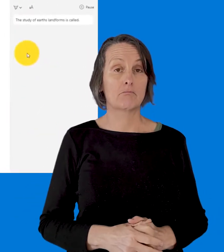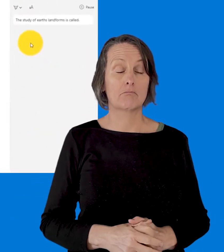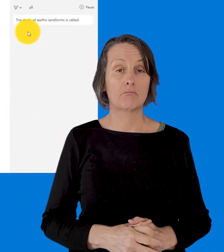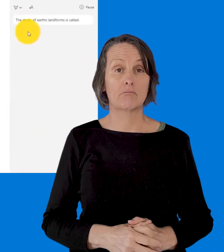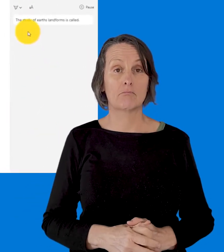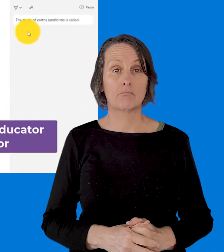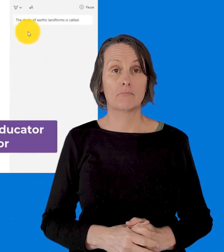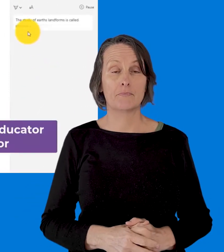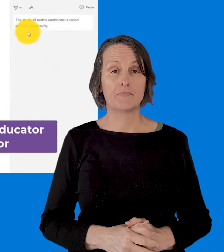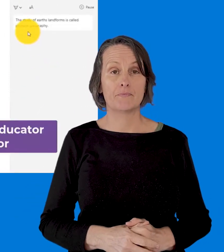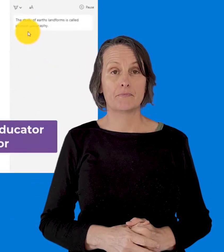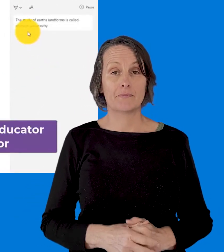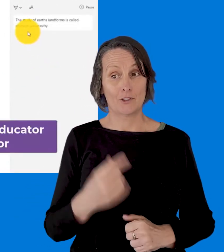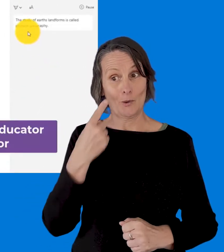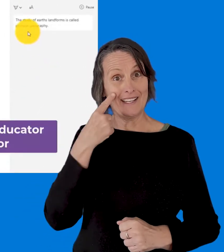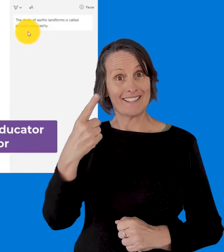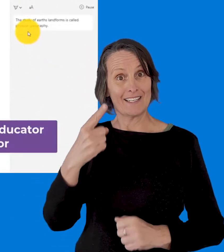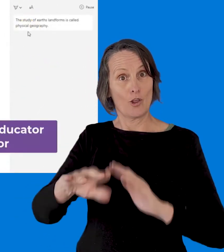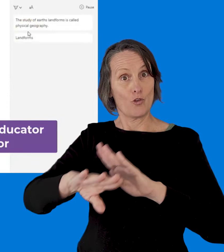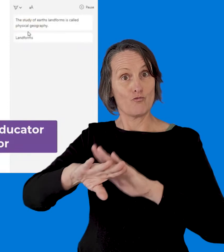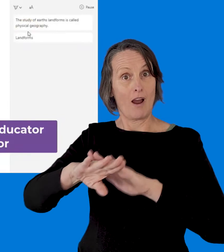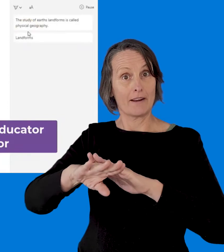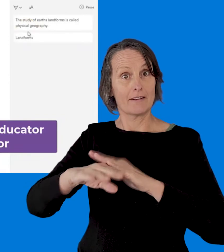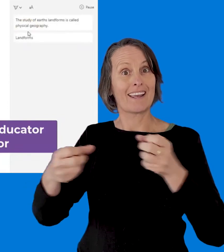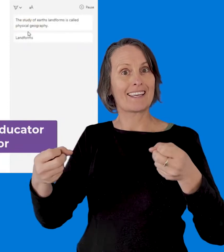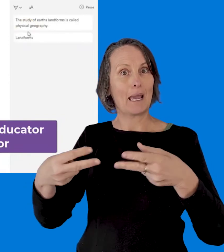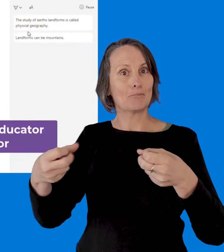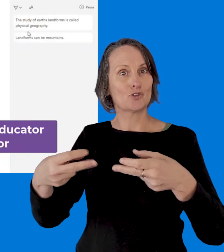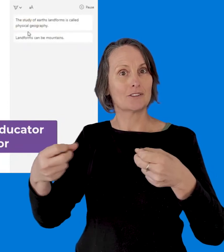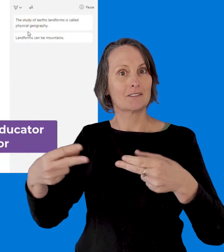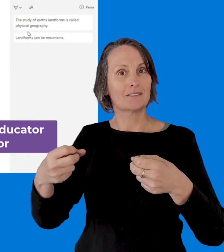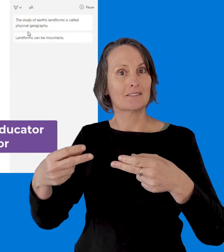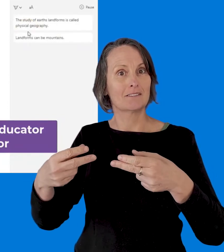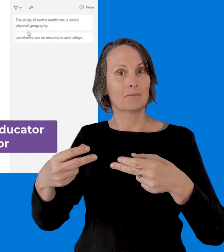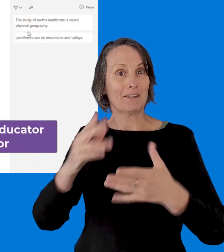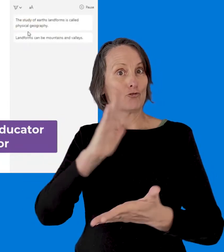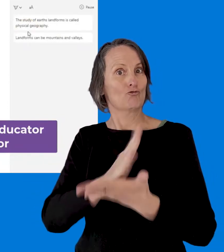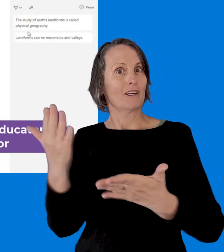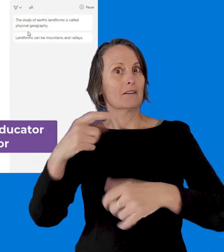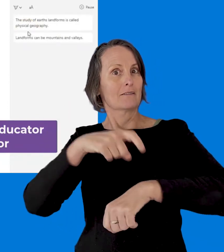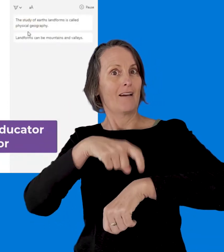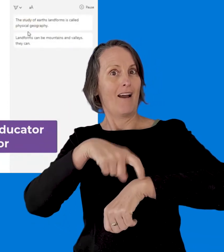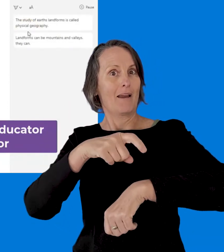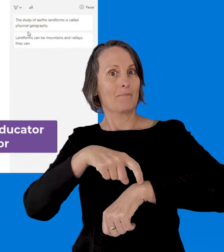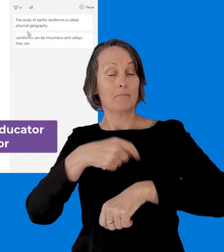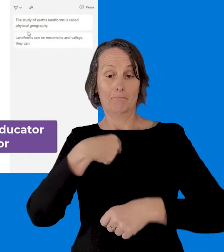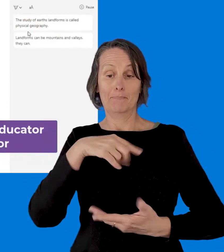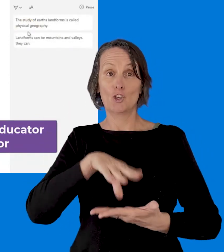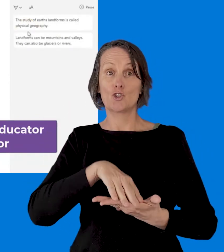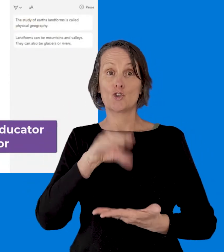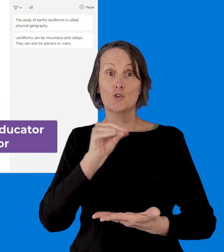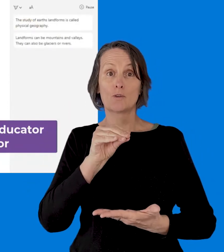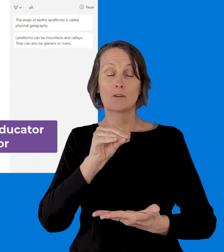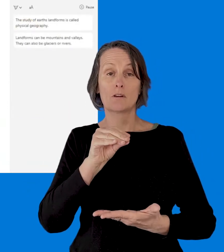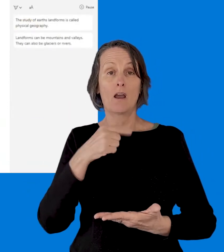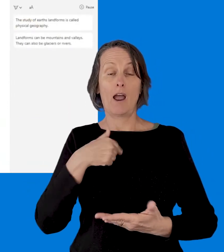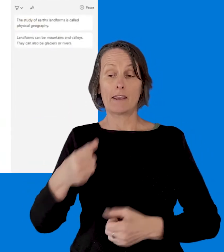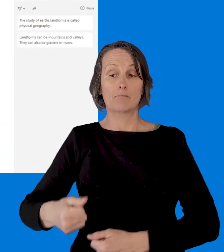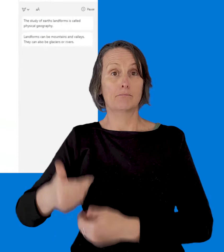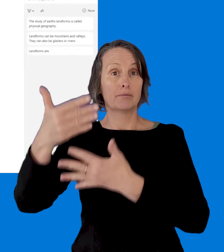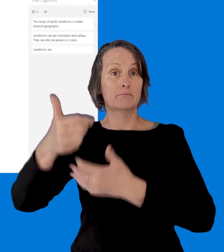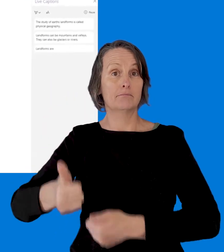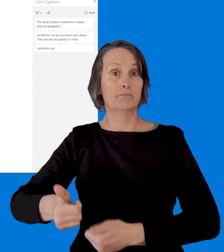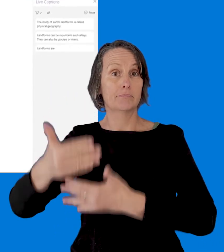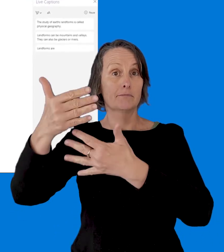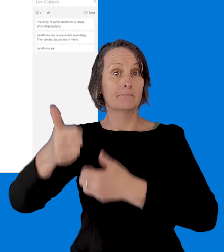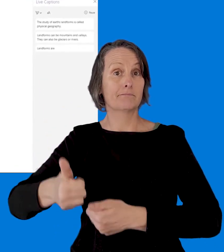the right are captions coming through in real time. So if I'm a student, I can get these captions right here, and I can take notes at